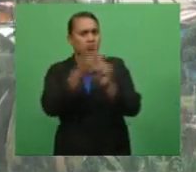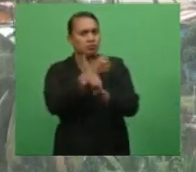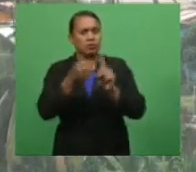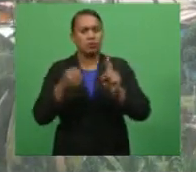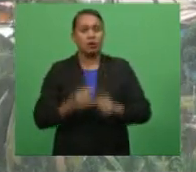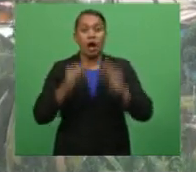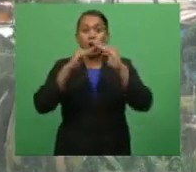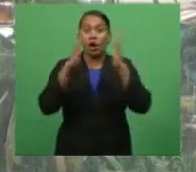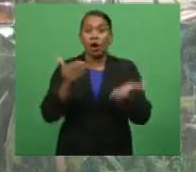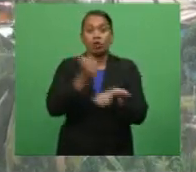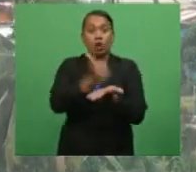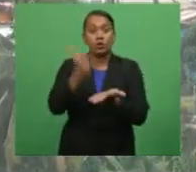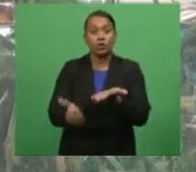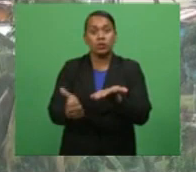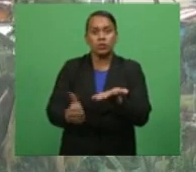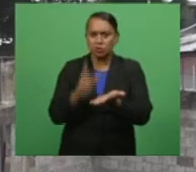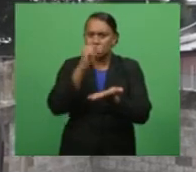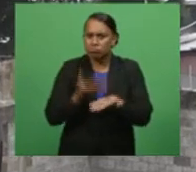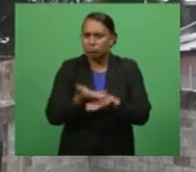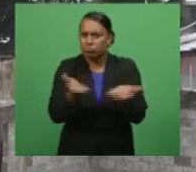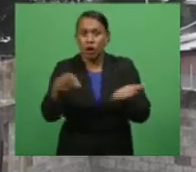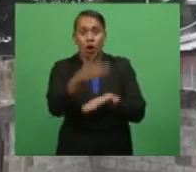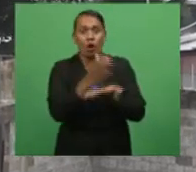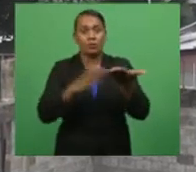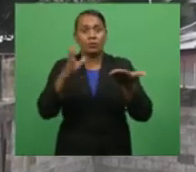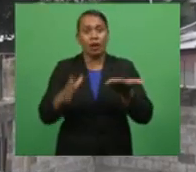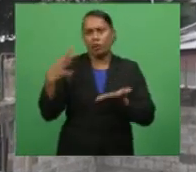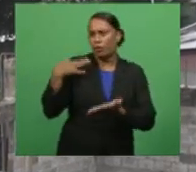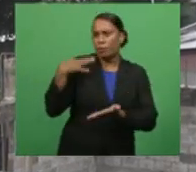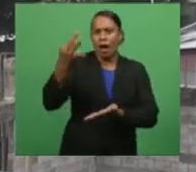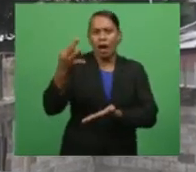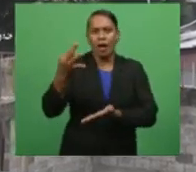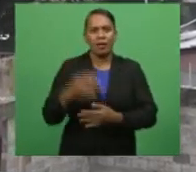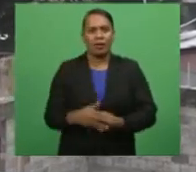And Housing Authority customers apply for relief assistance.